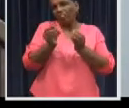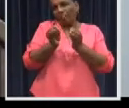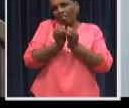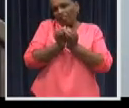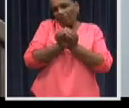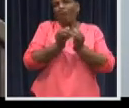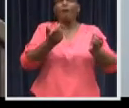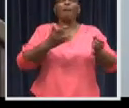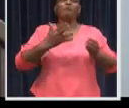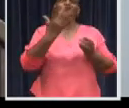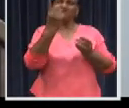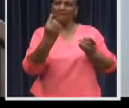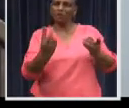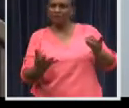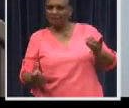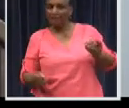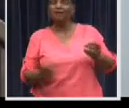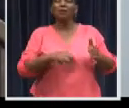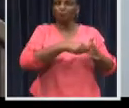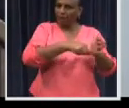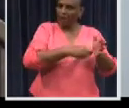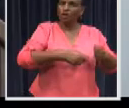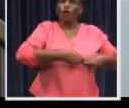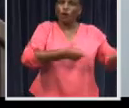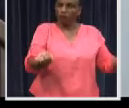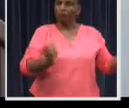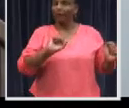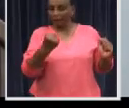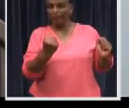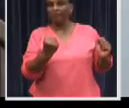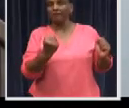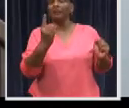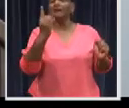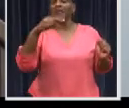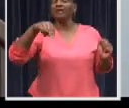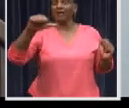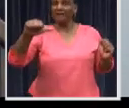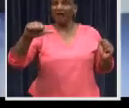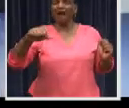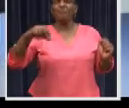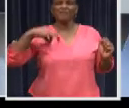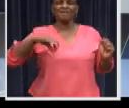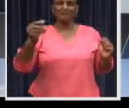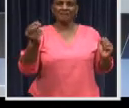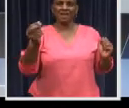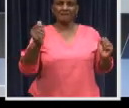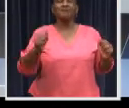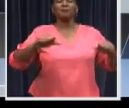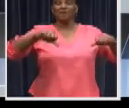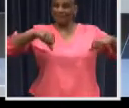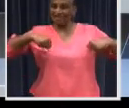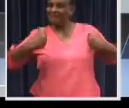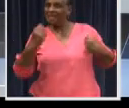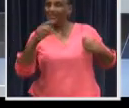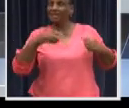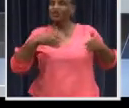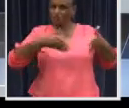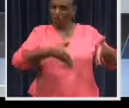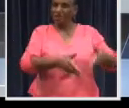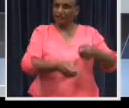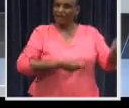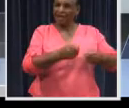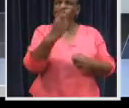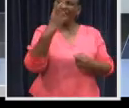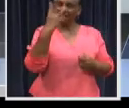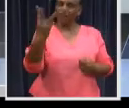financial resources to carry out many projects. In the National Assembly, the Minister of Finance indicated that the state needs more